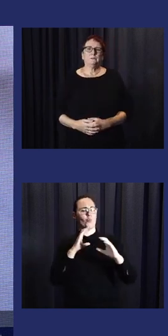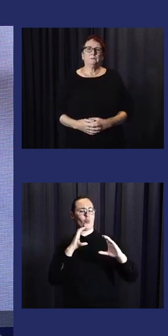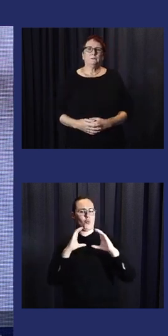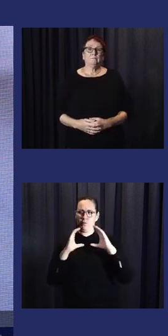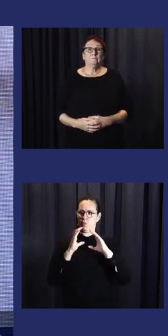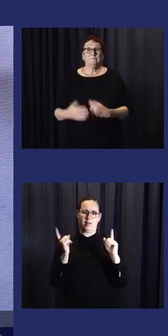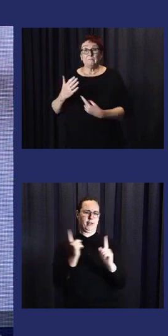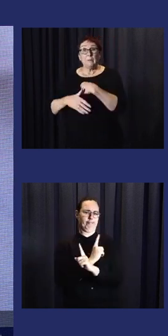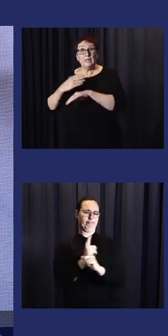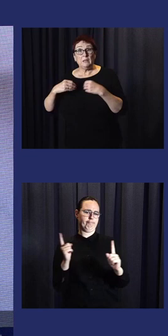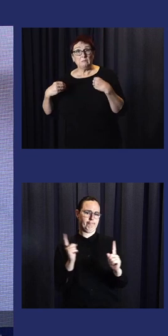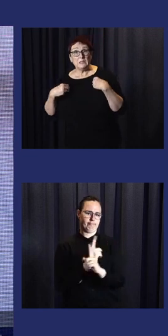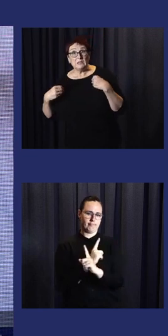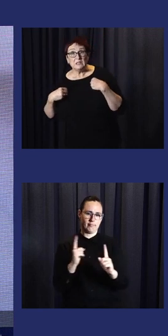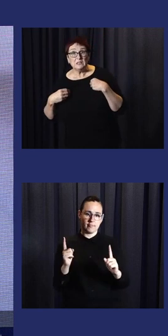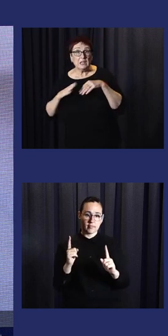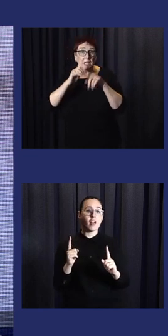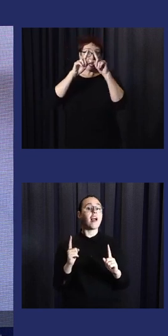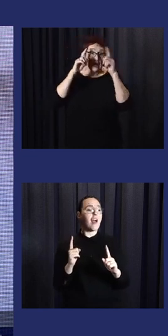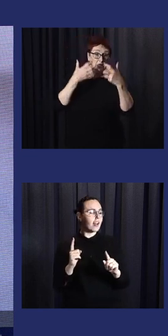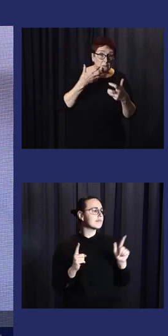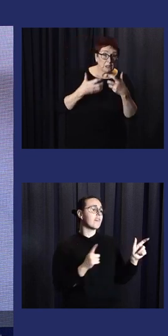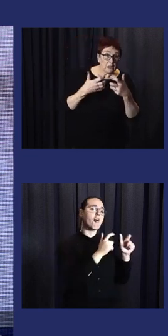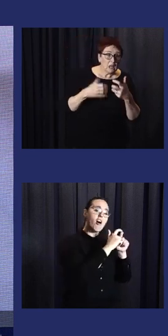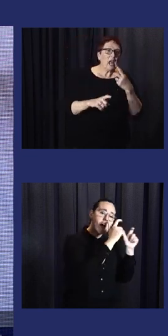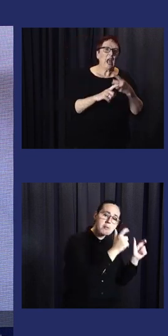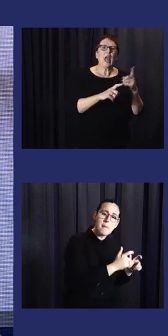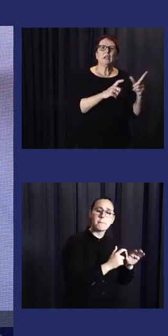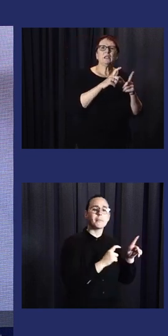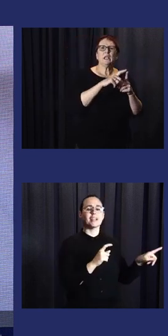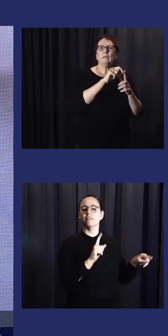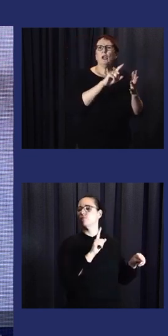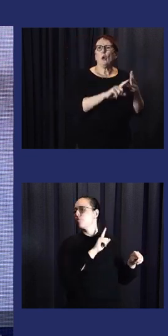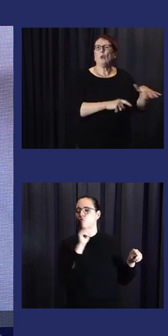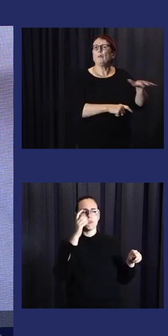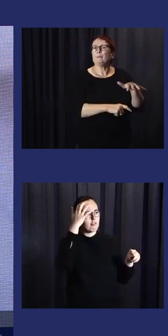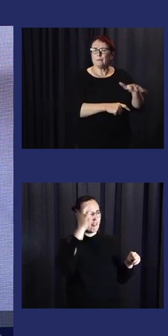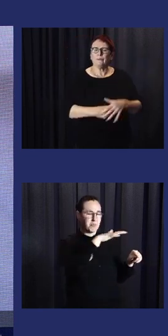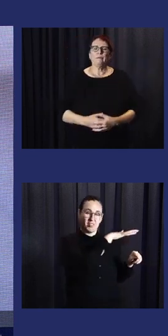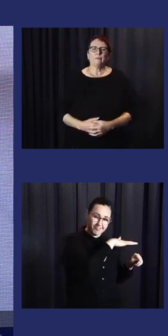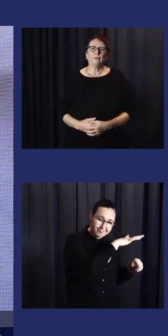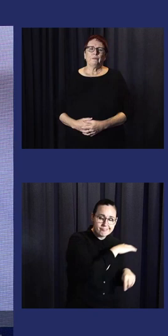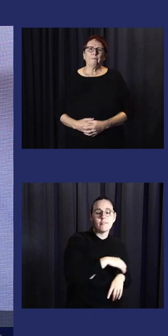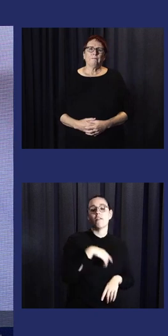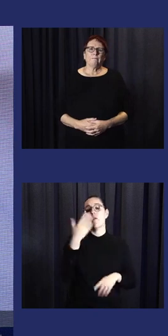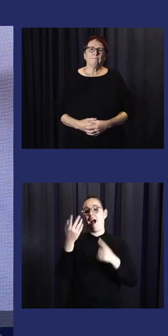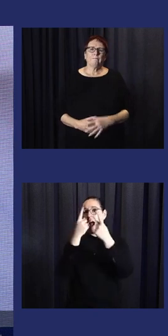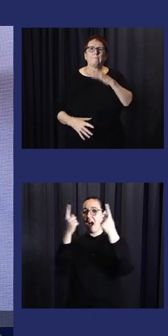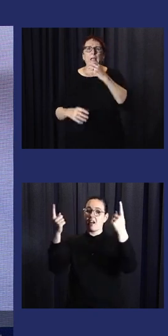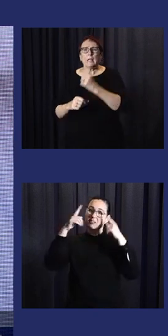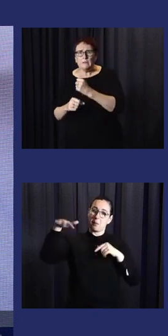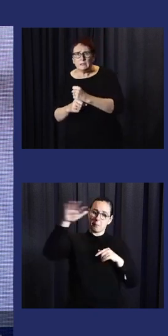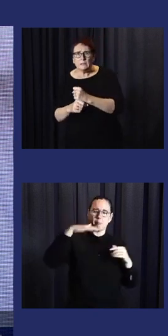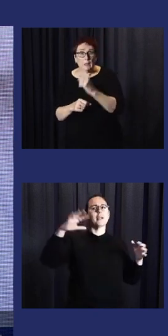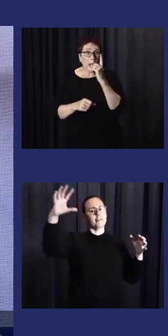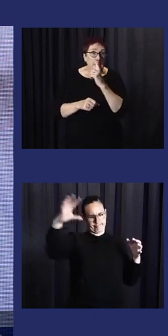private sector, academia and civil society. Localised approaches acknowledge that while governments and various stakeholders play a